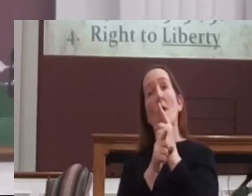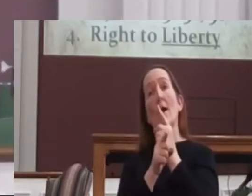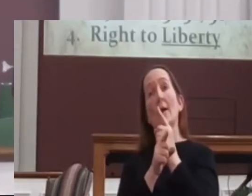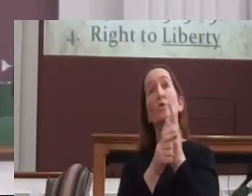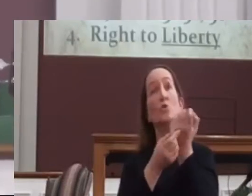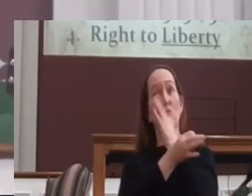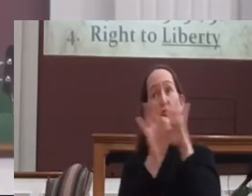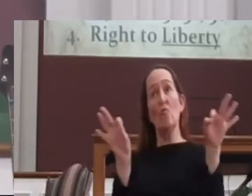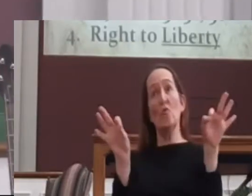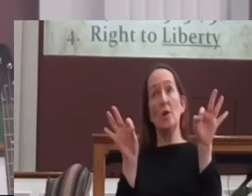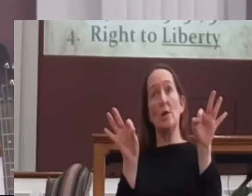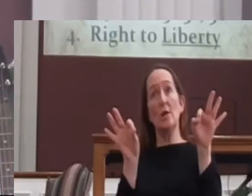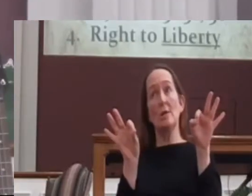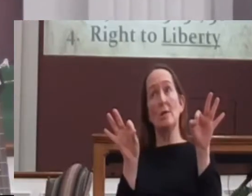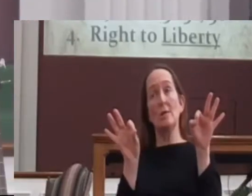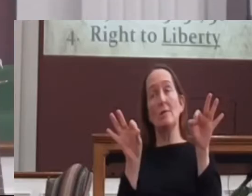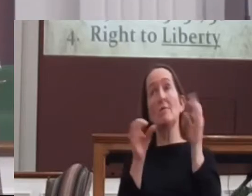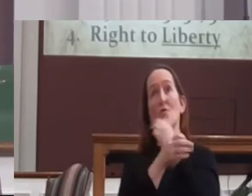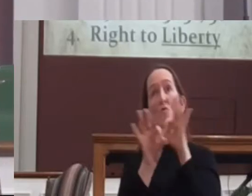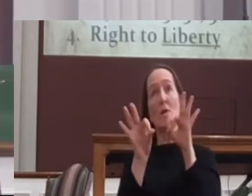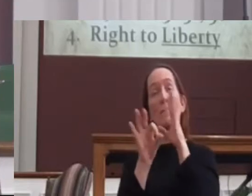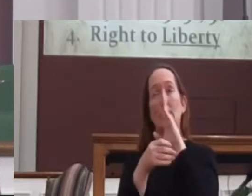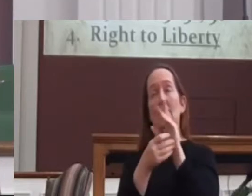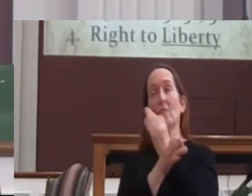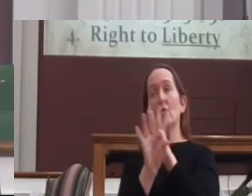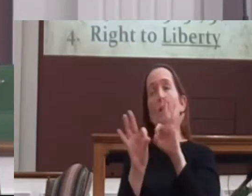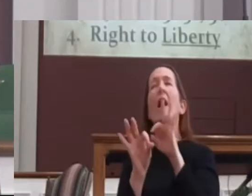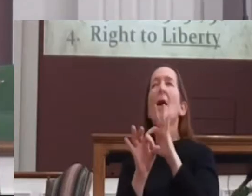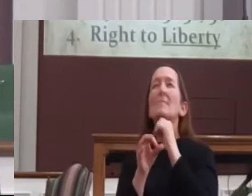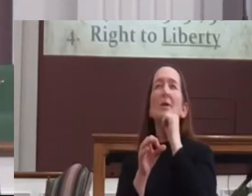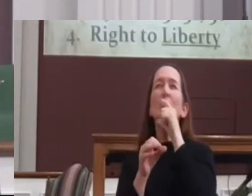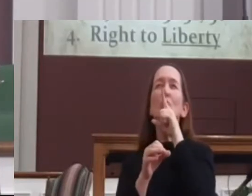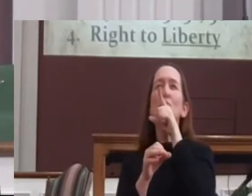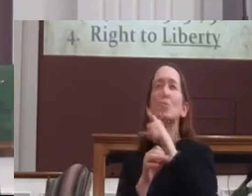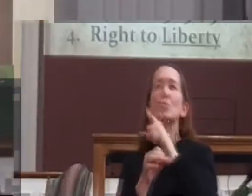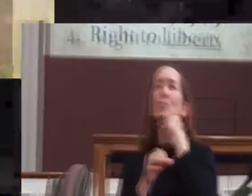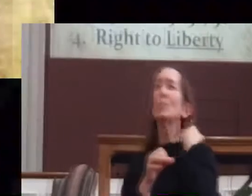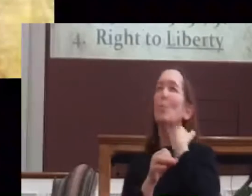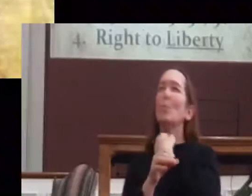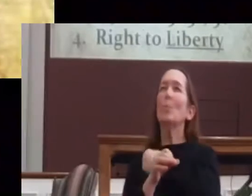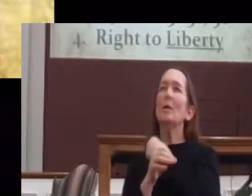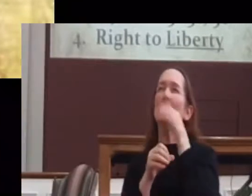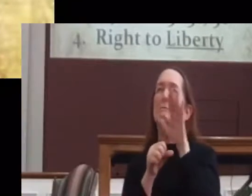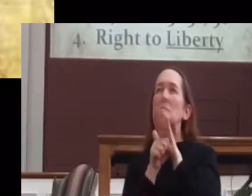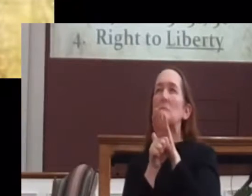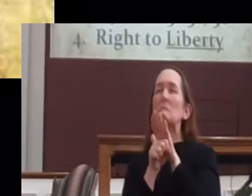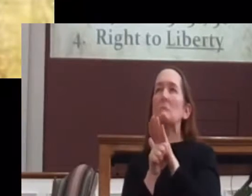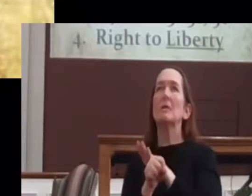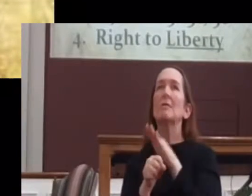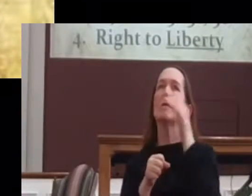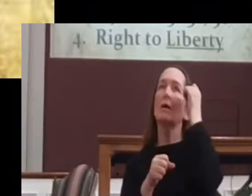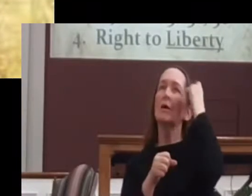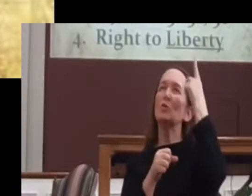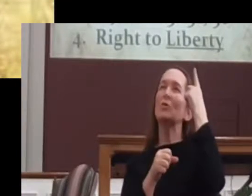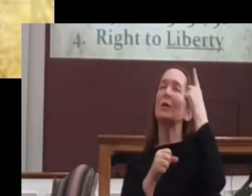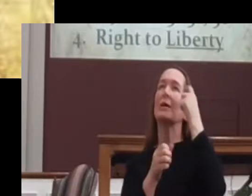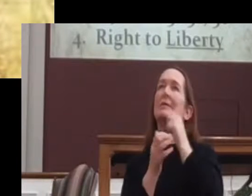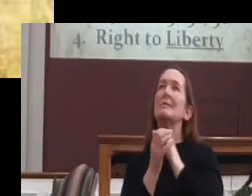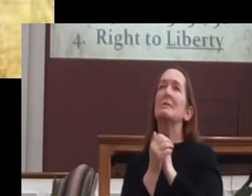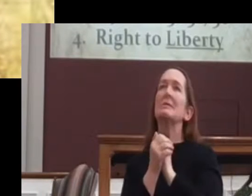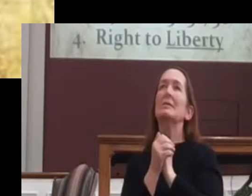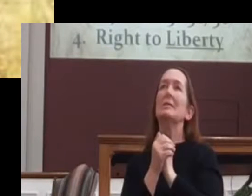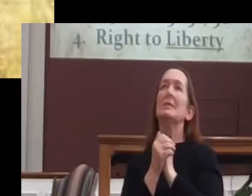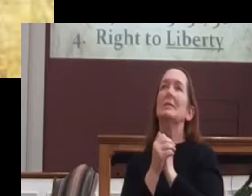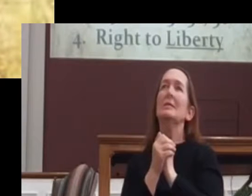The last thing you have a right to is you have a right to liberty, to freedom. Now, I don't know that we fully understand